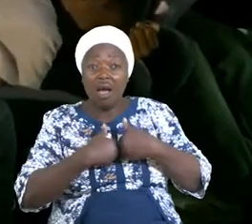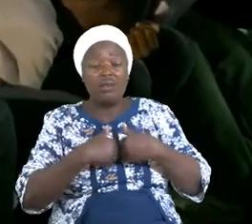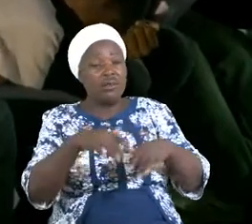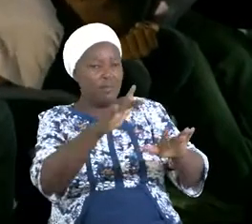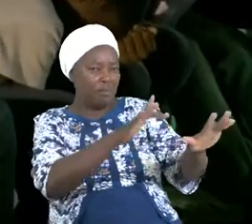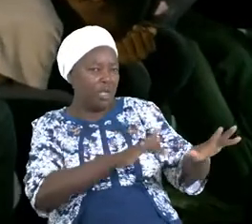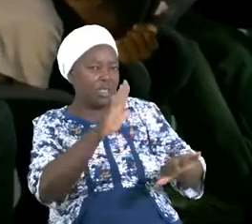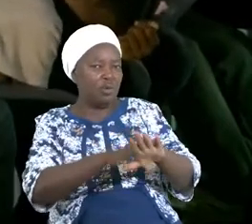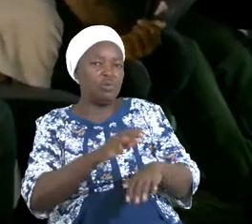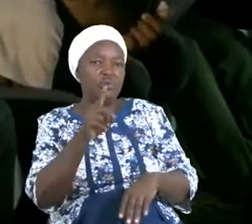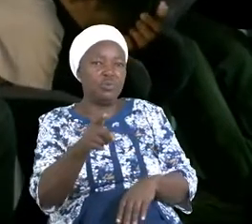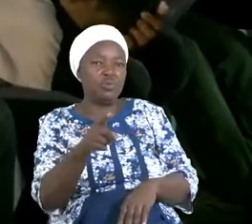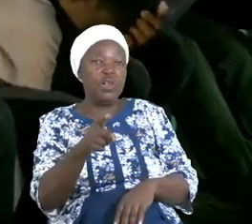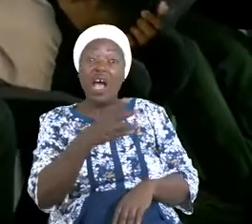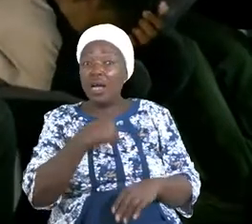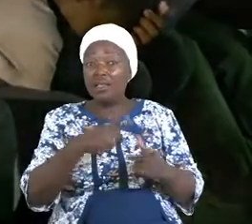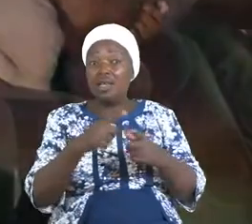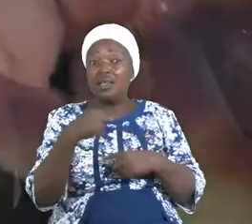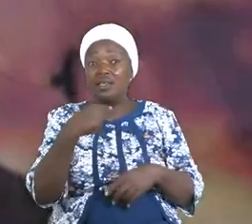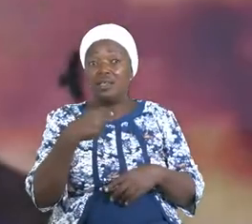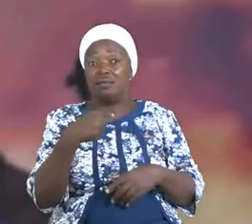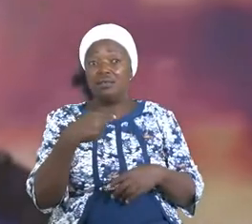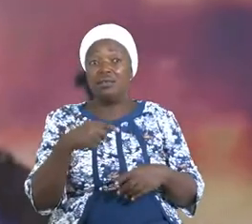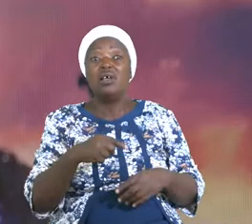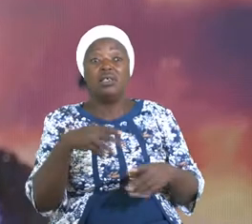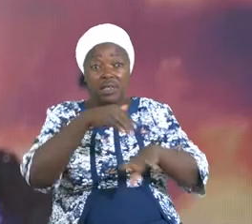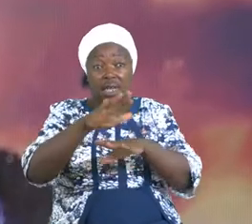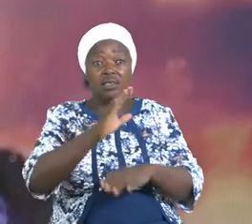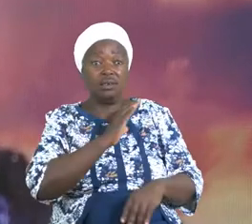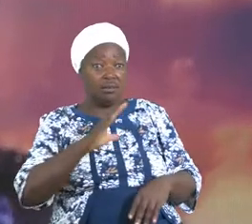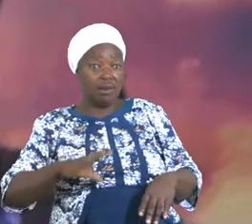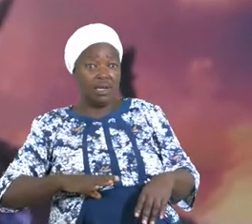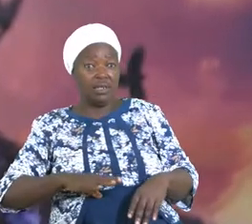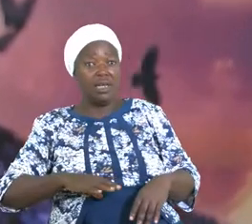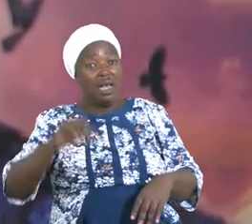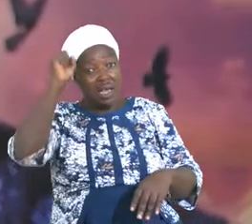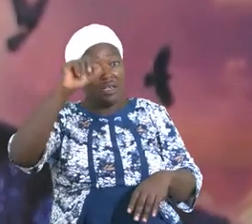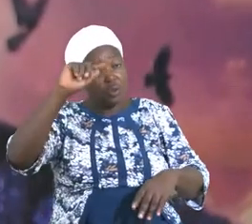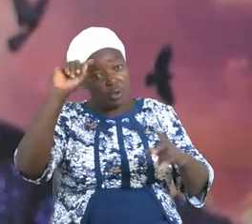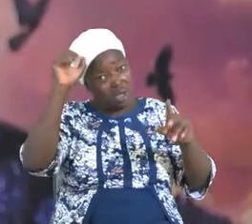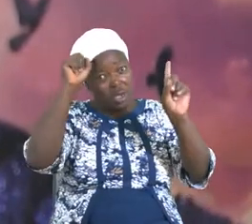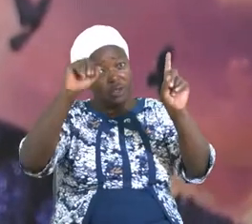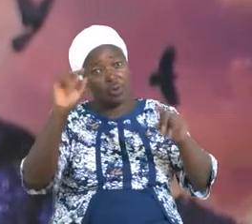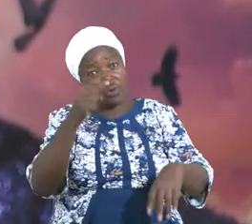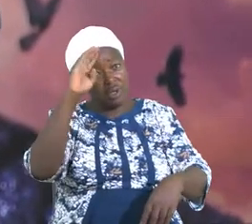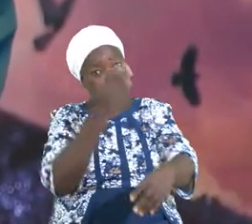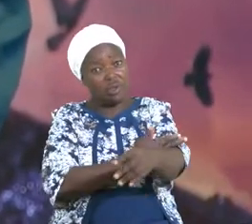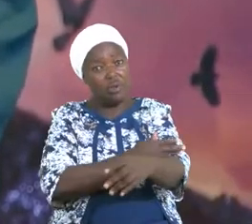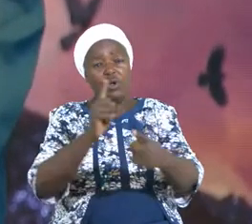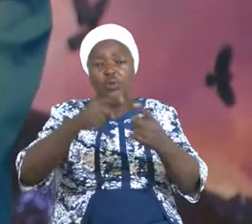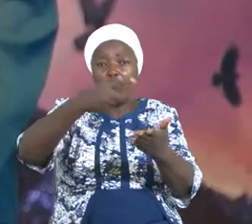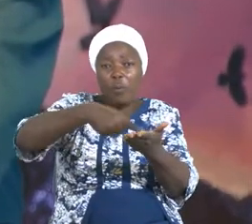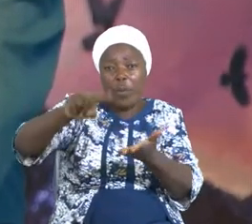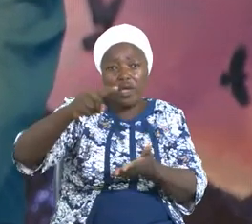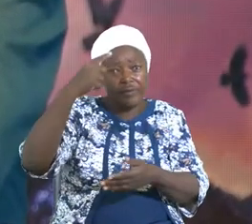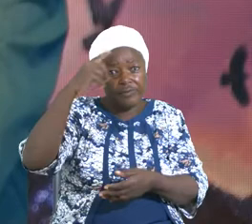you. And then he sent Christ, his only begotten son, to pay for your